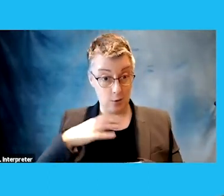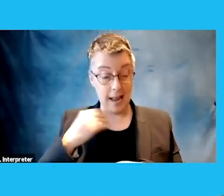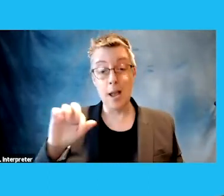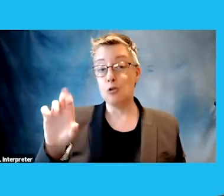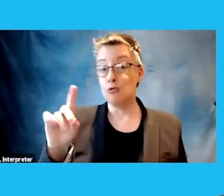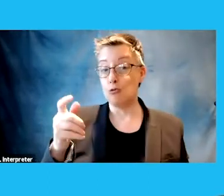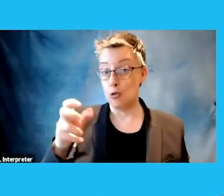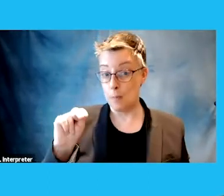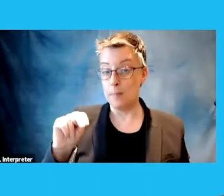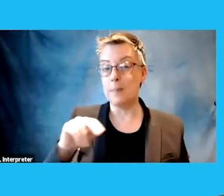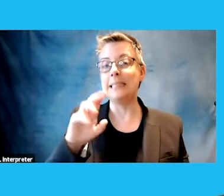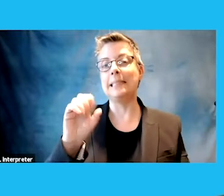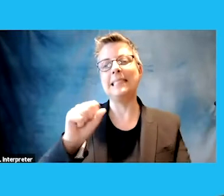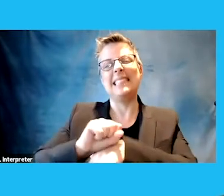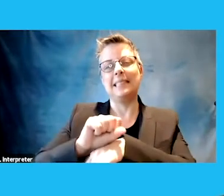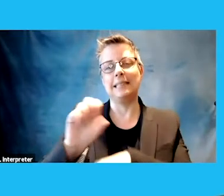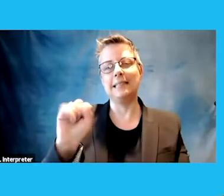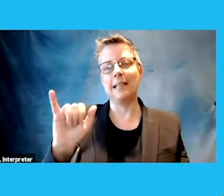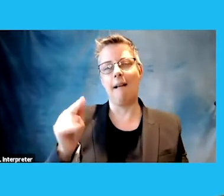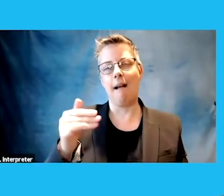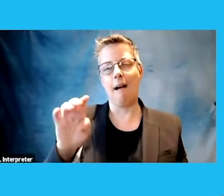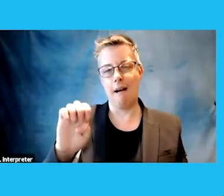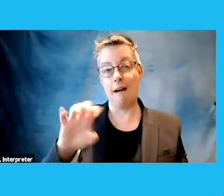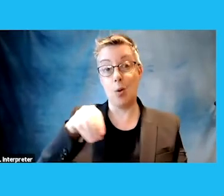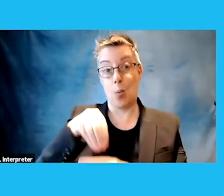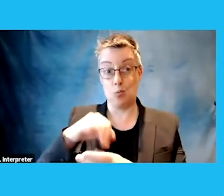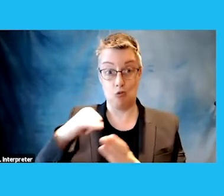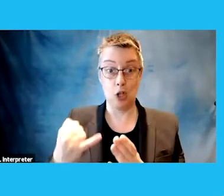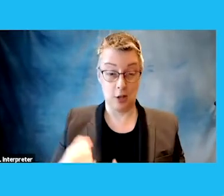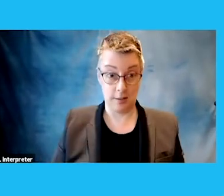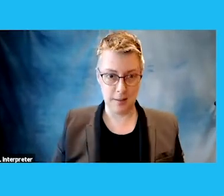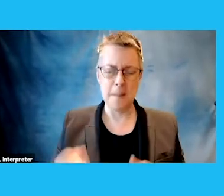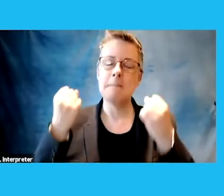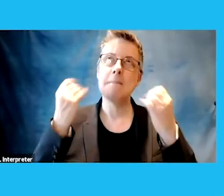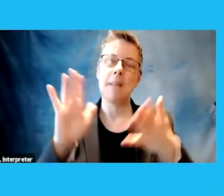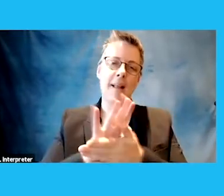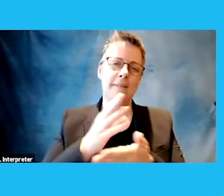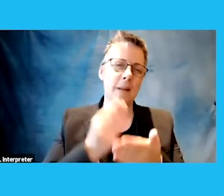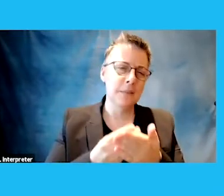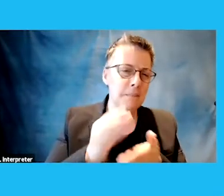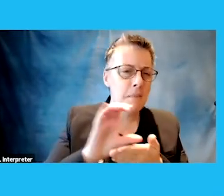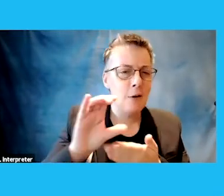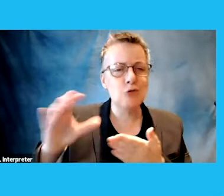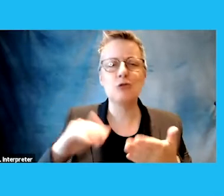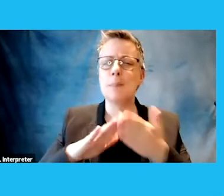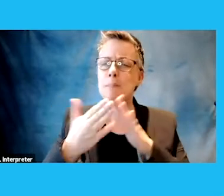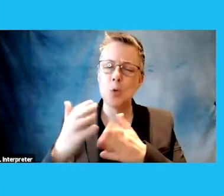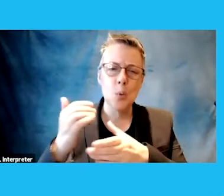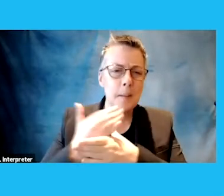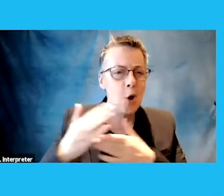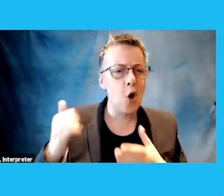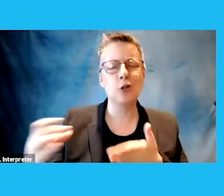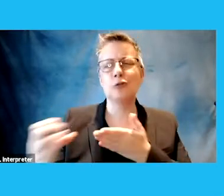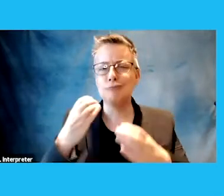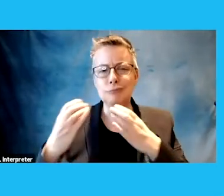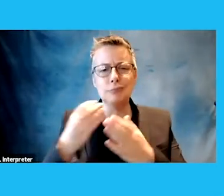Inclusion Project. We deeply appreciate our many film sponsors and community partners for their financial and